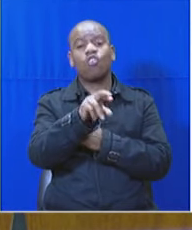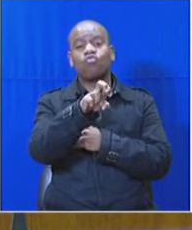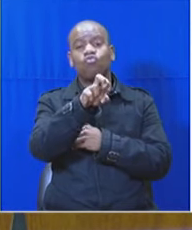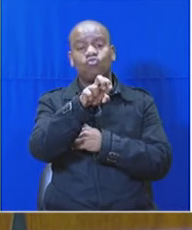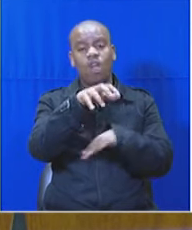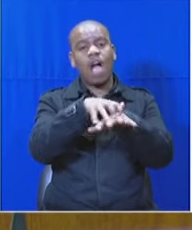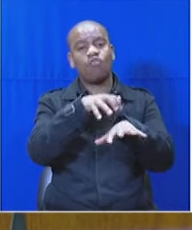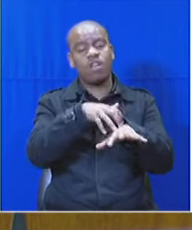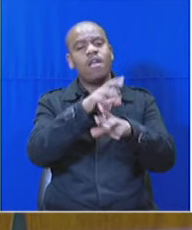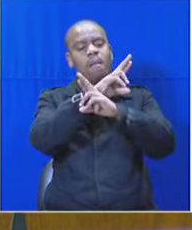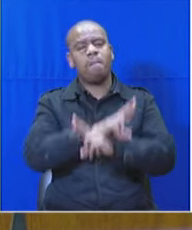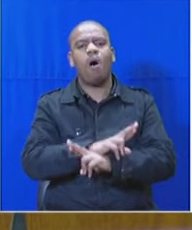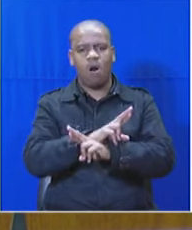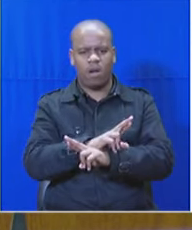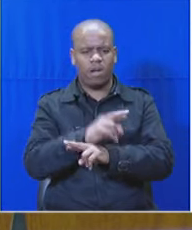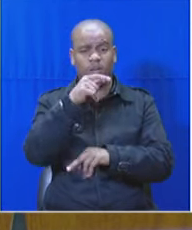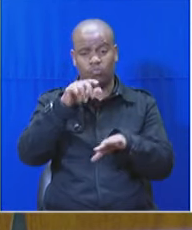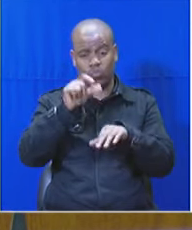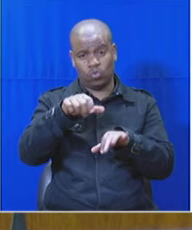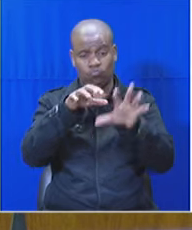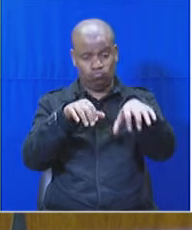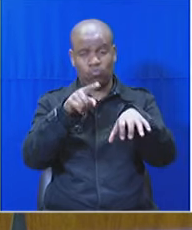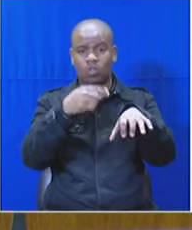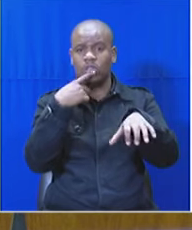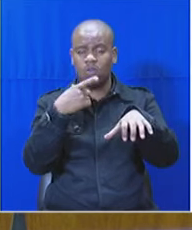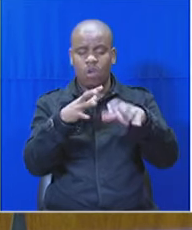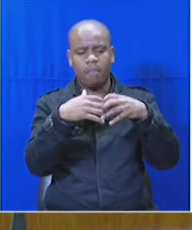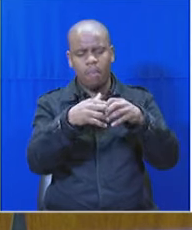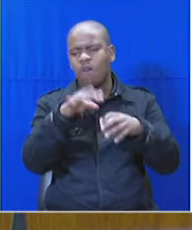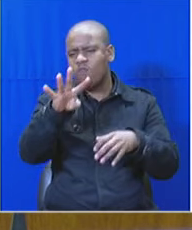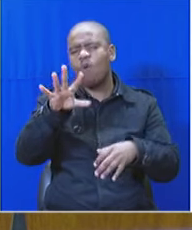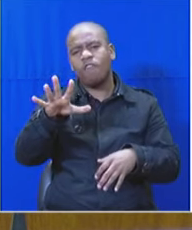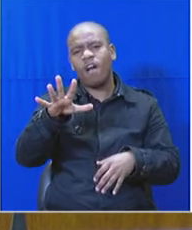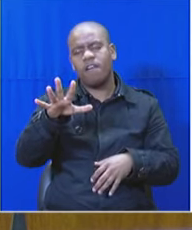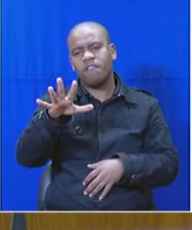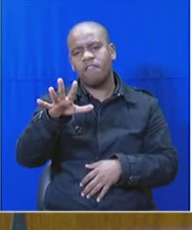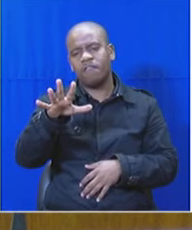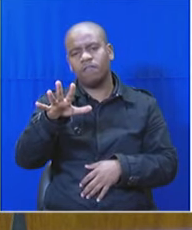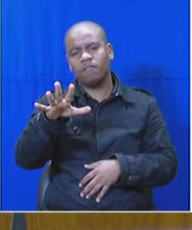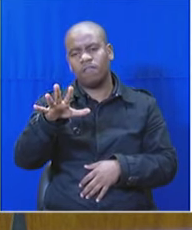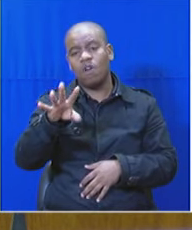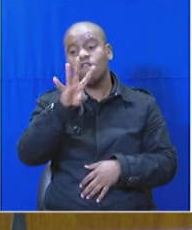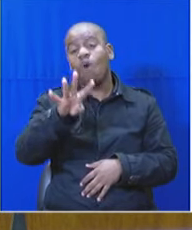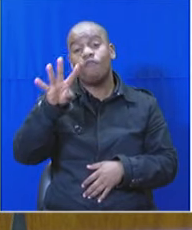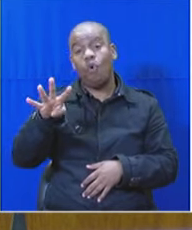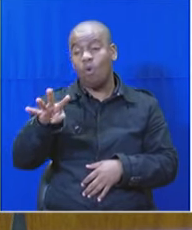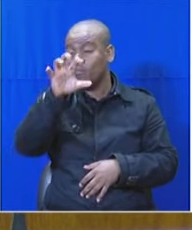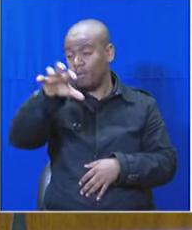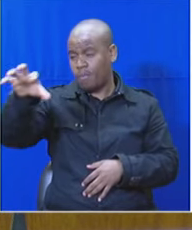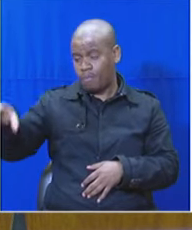An agri-park will, in the medium term, be established in all 44 districts of South Africa. An agri-park